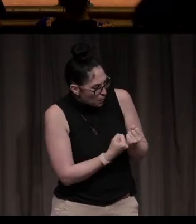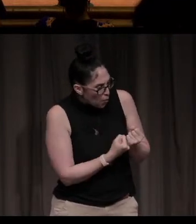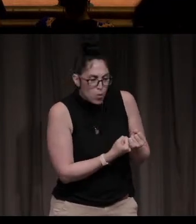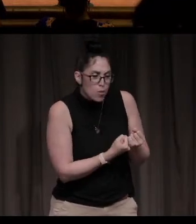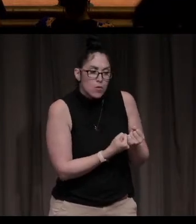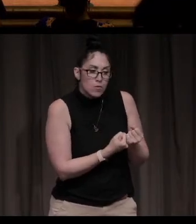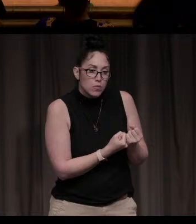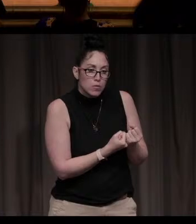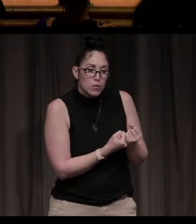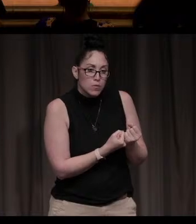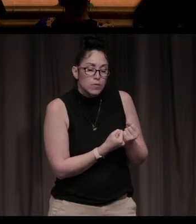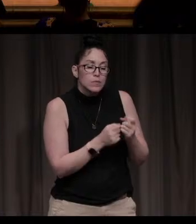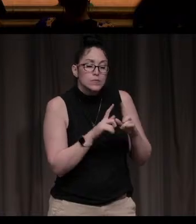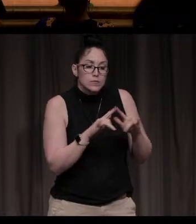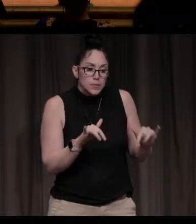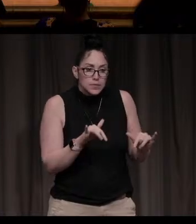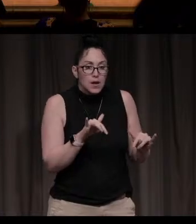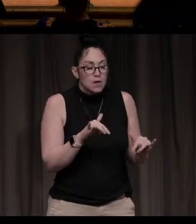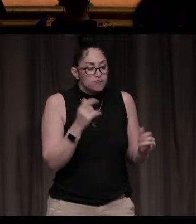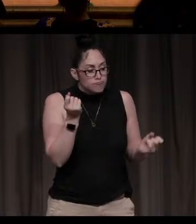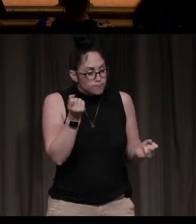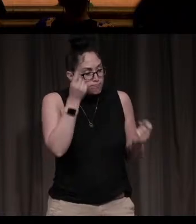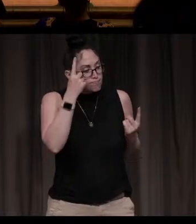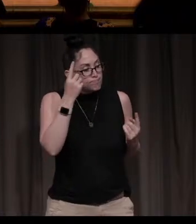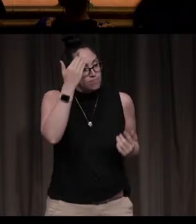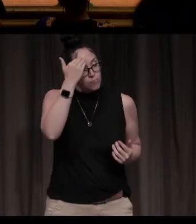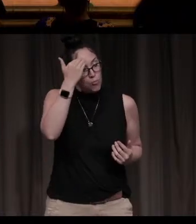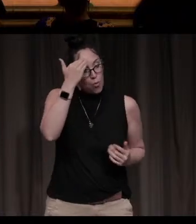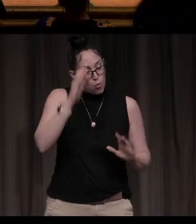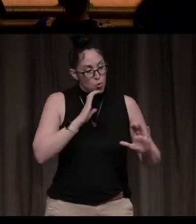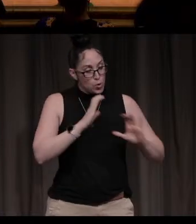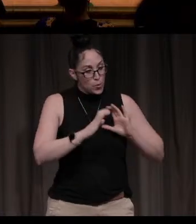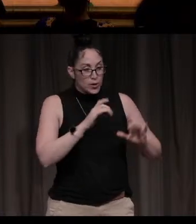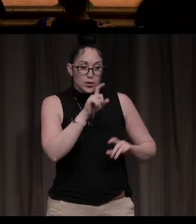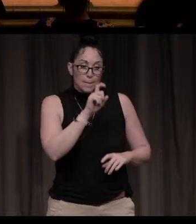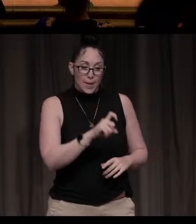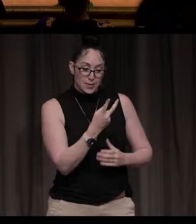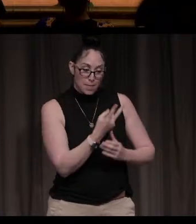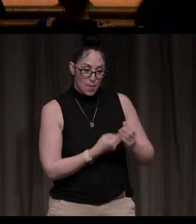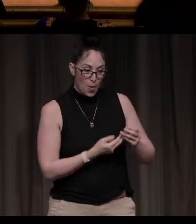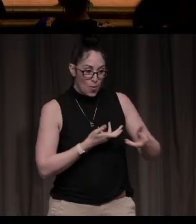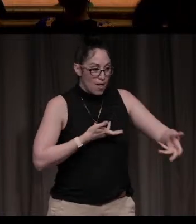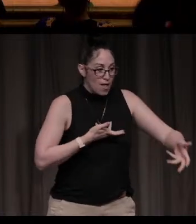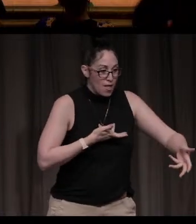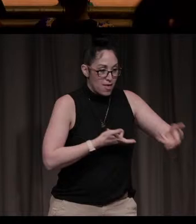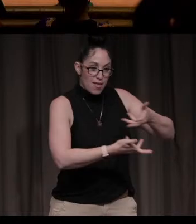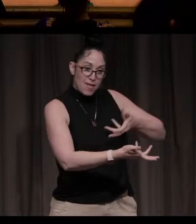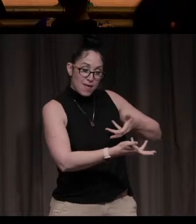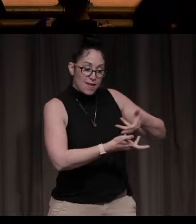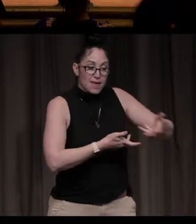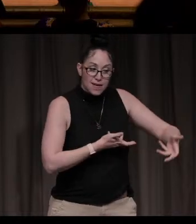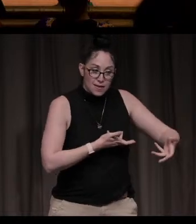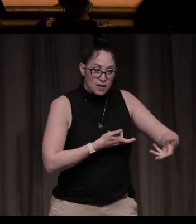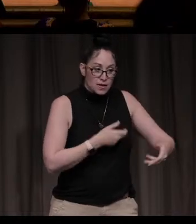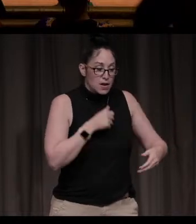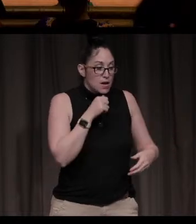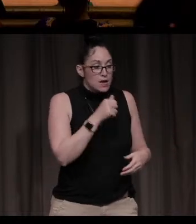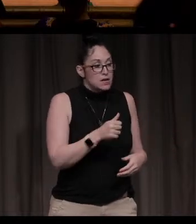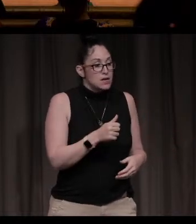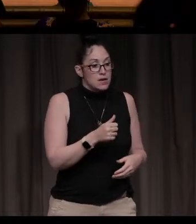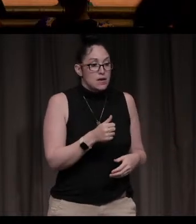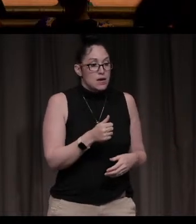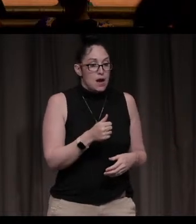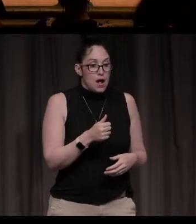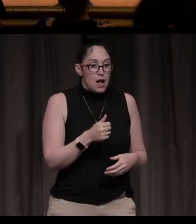being understanding and knowing that communication has to be two-way, and not being defensive when we're like, okay, so where's this